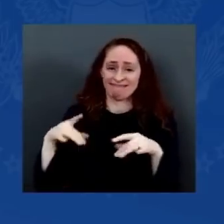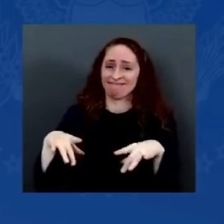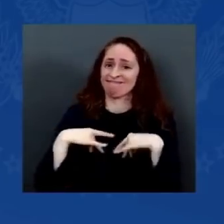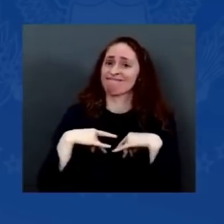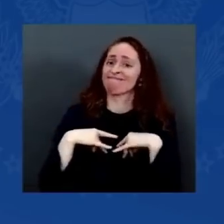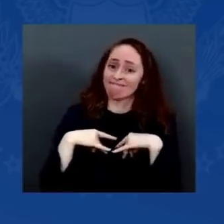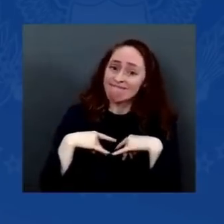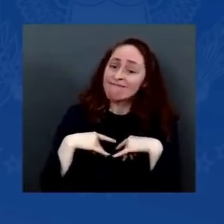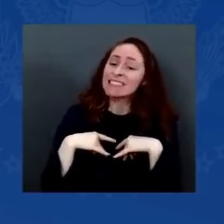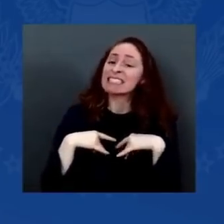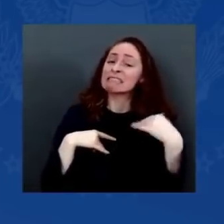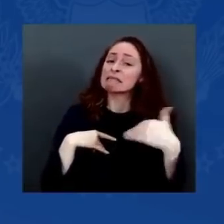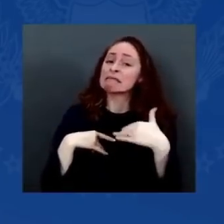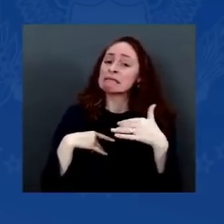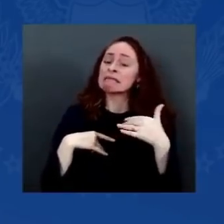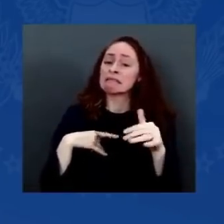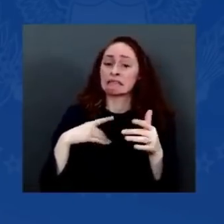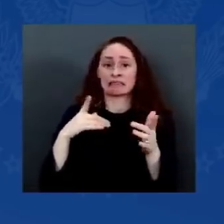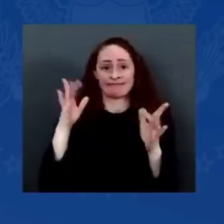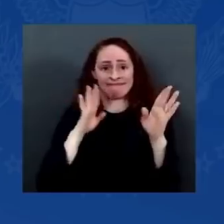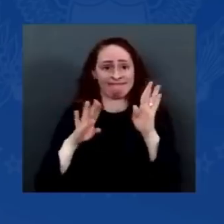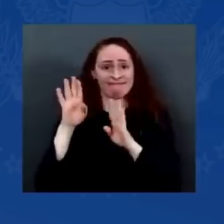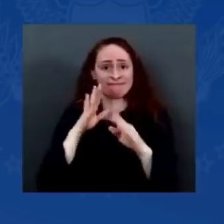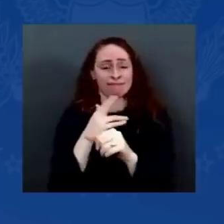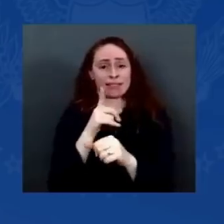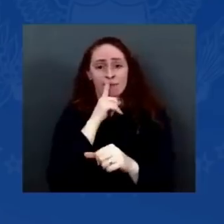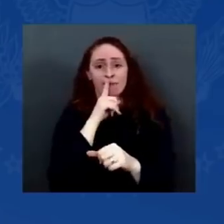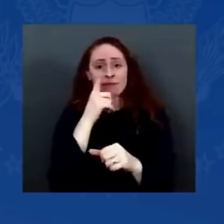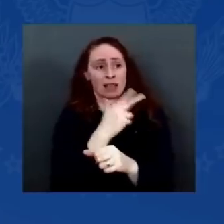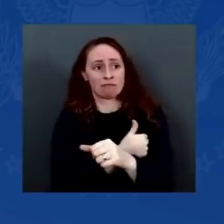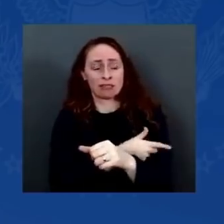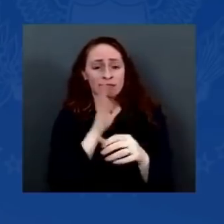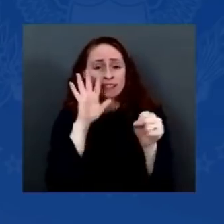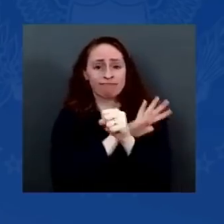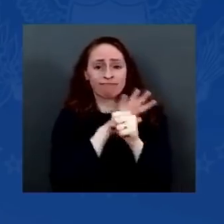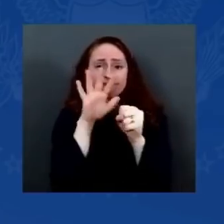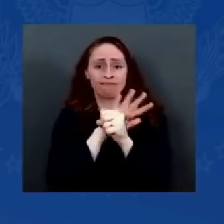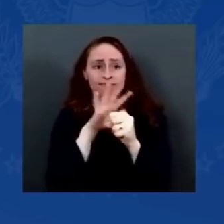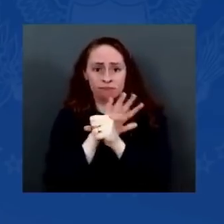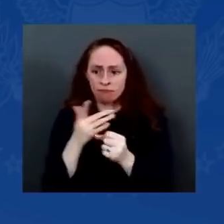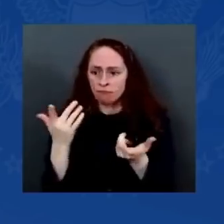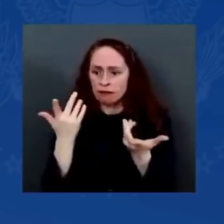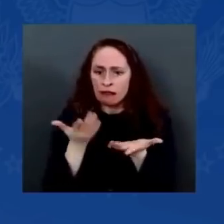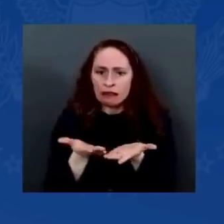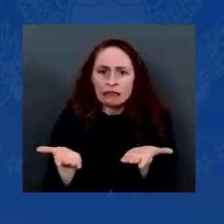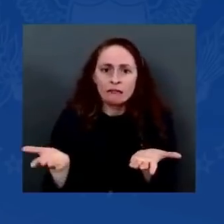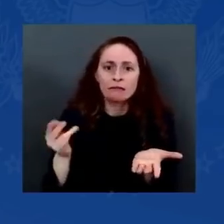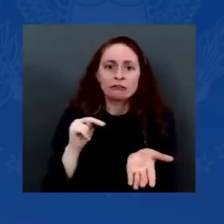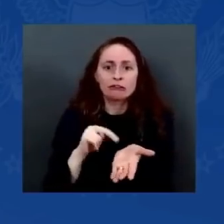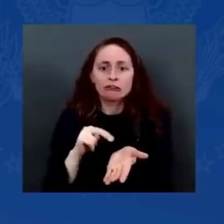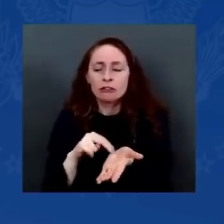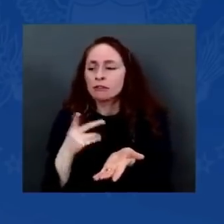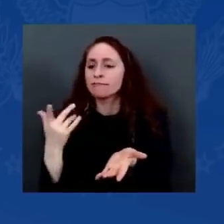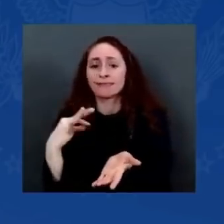again, both in terms of equipment as well as personnel to care for those who get sick. That's why my